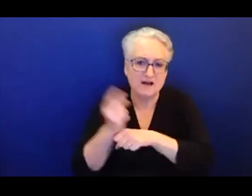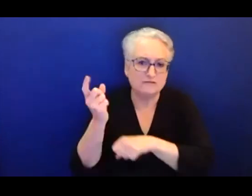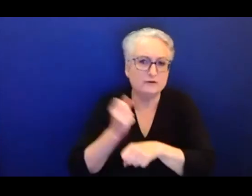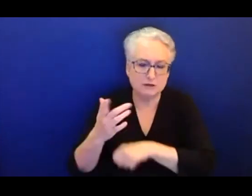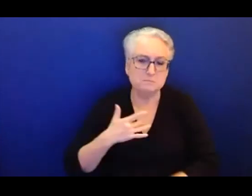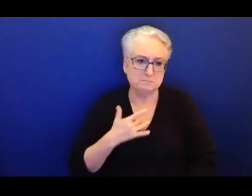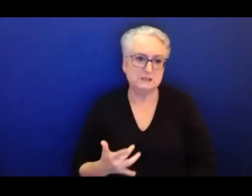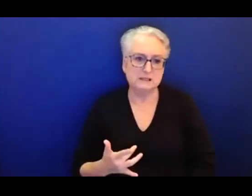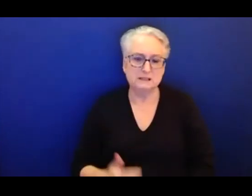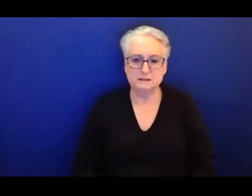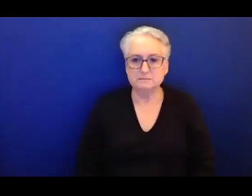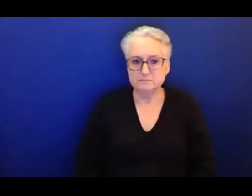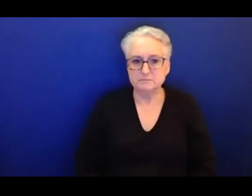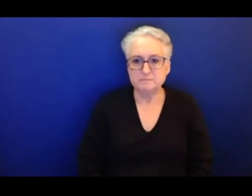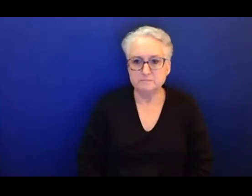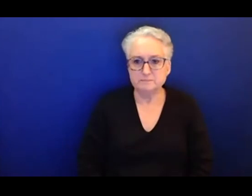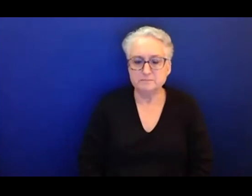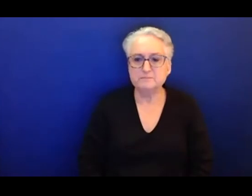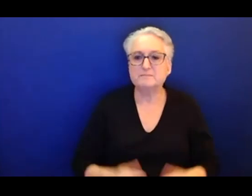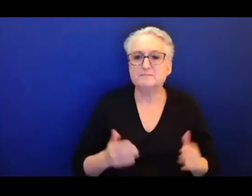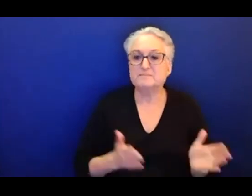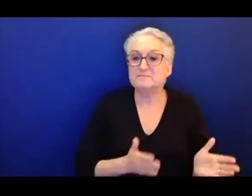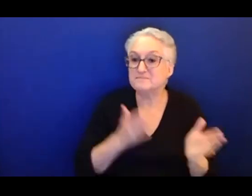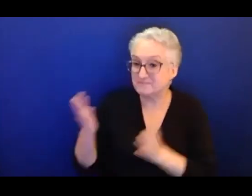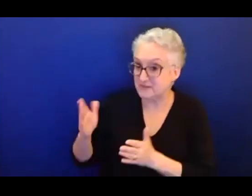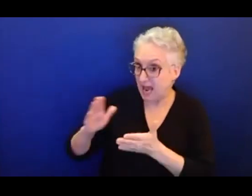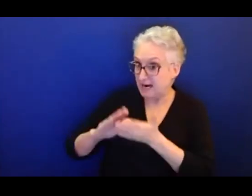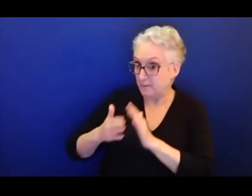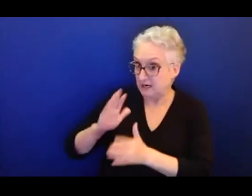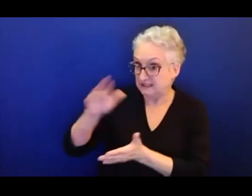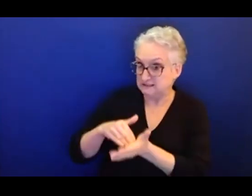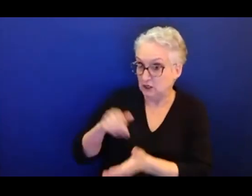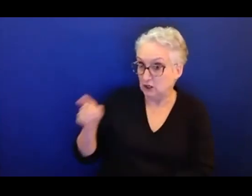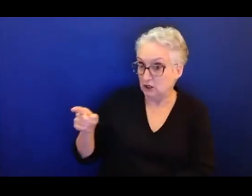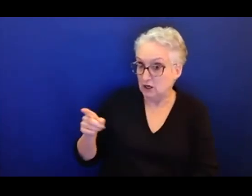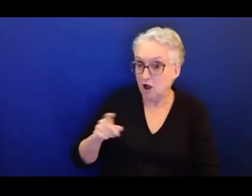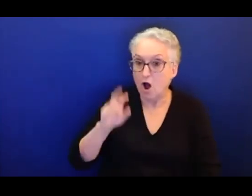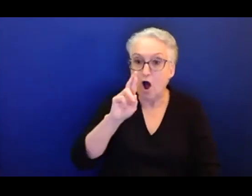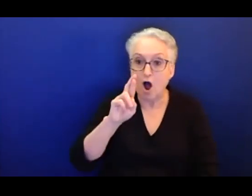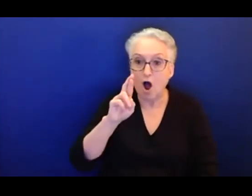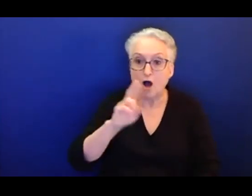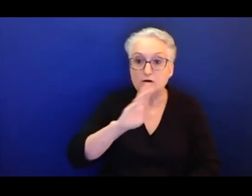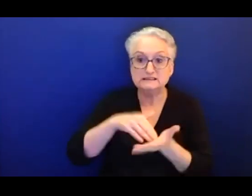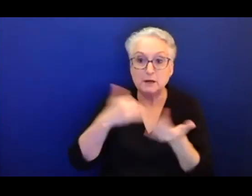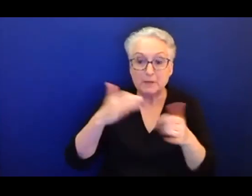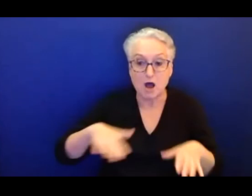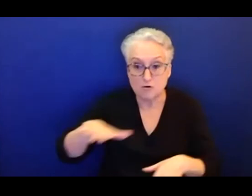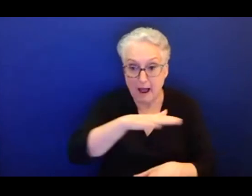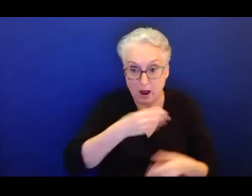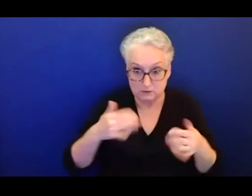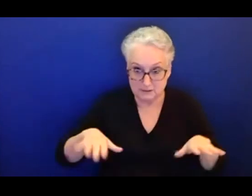to replace our center playgrounds, and all again depends on how they rank in our assessment.